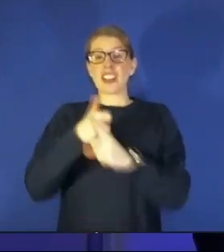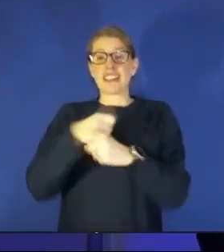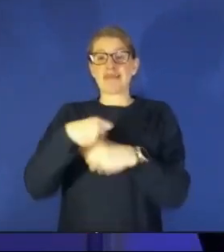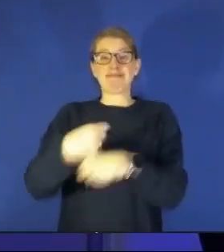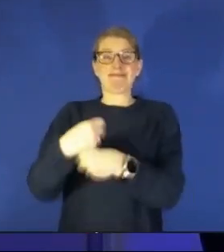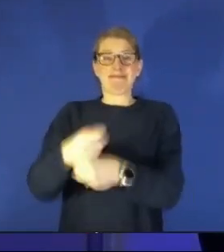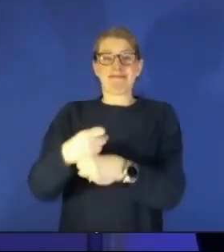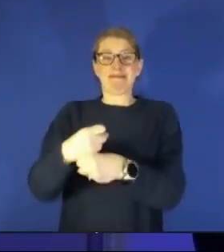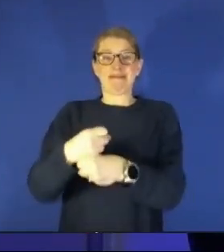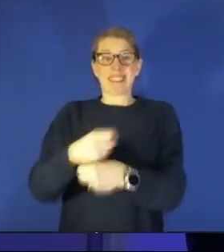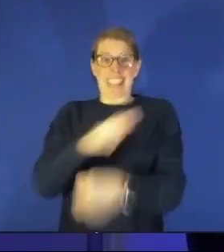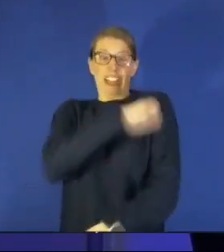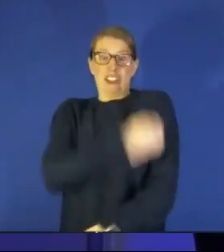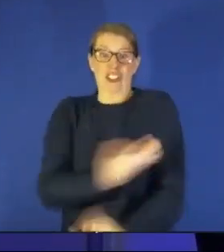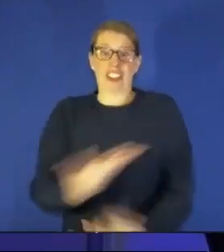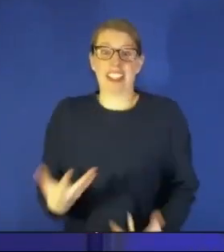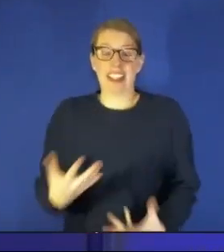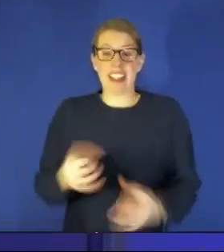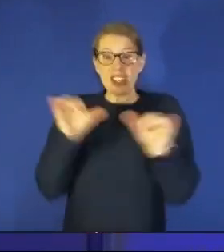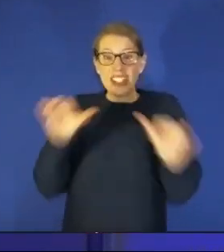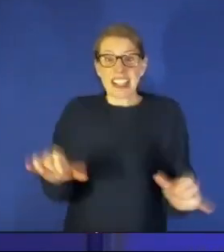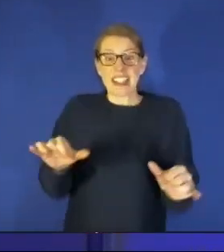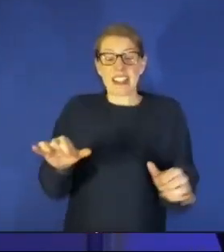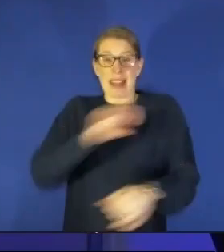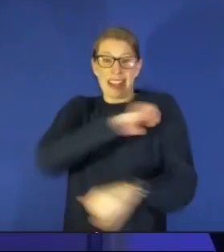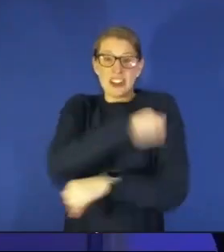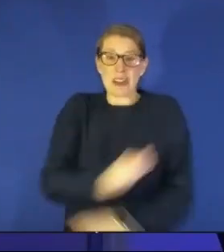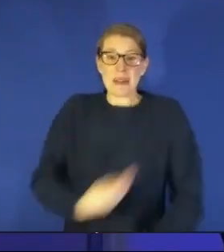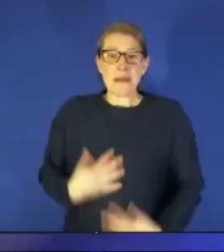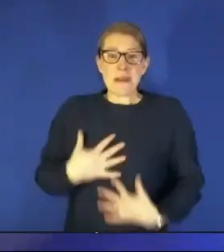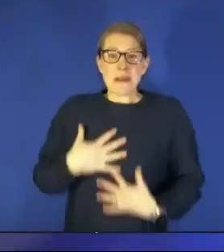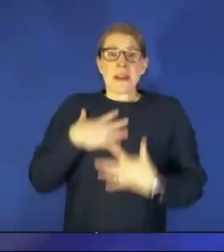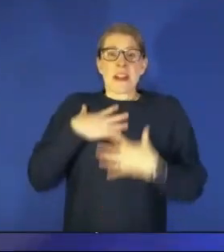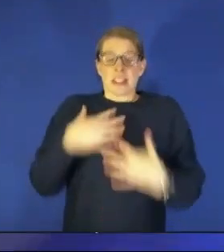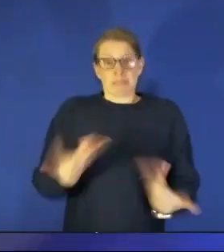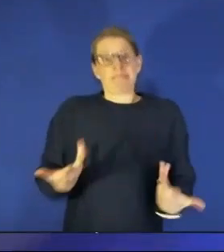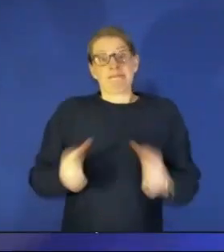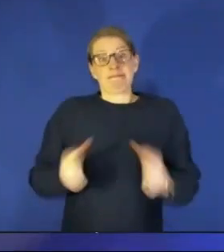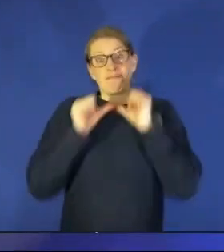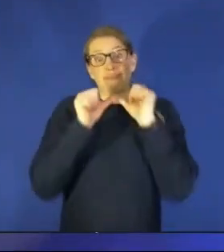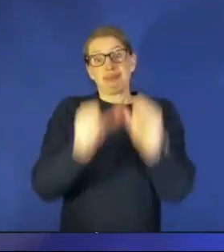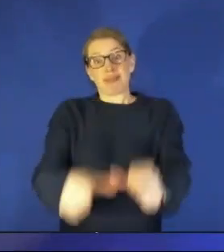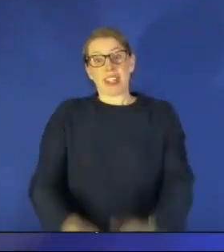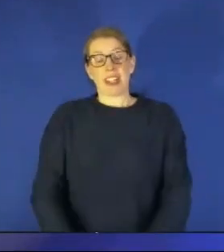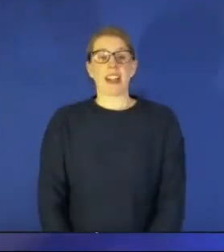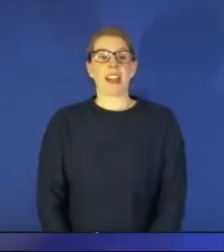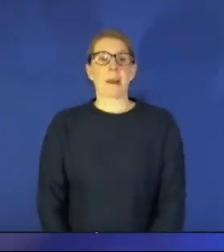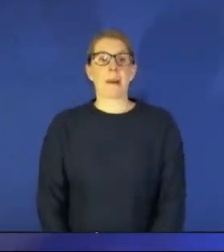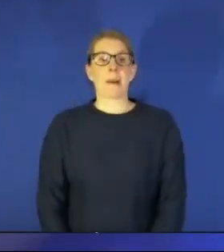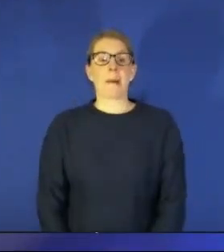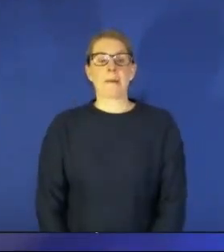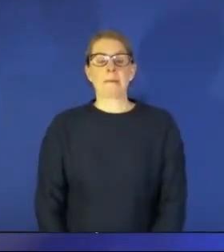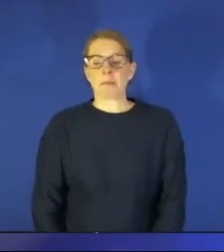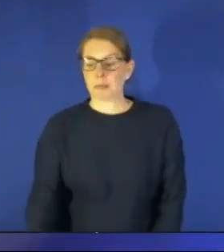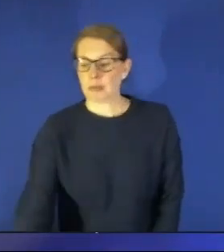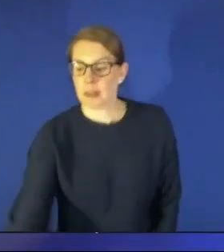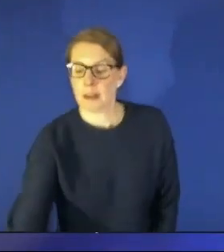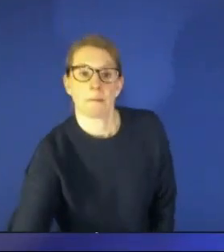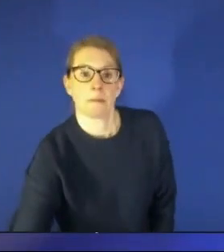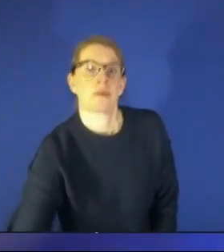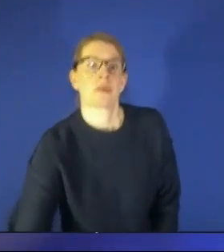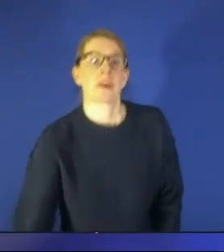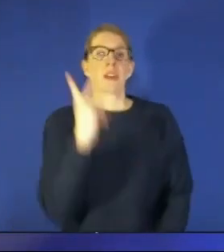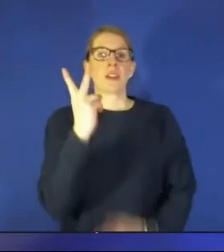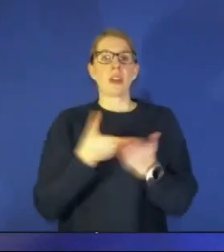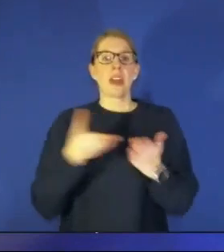the energy. Your system and your energy just gets all pumped up that way. What do you do? Yes. I was going to say two things. First, some of